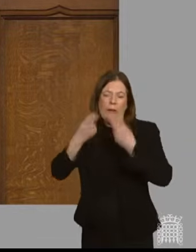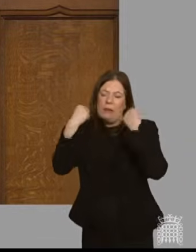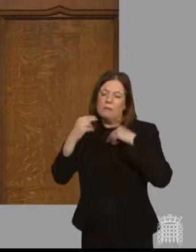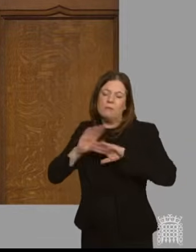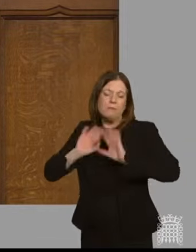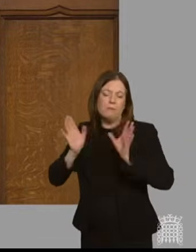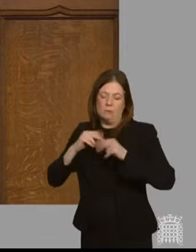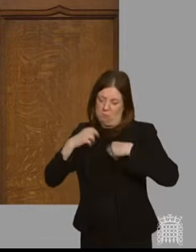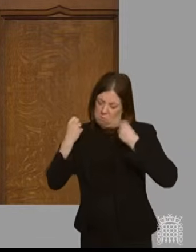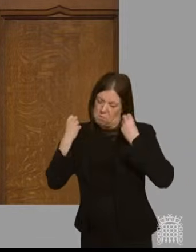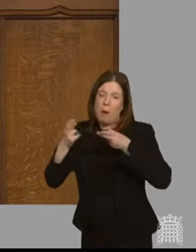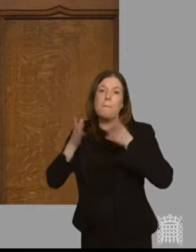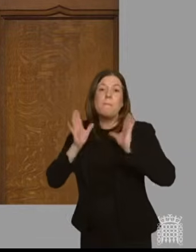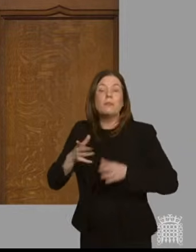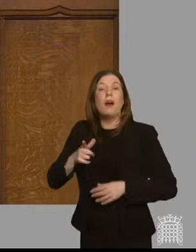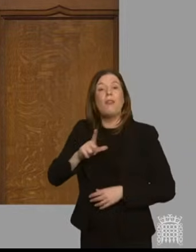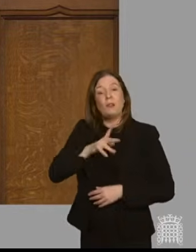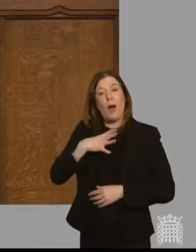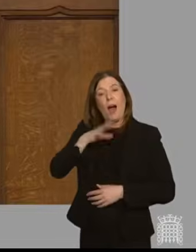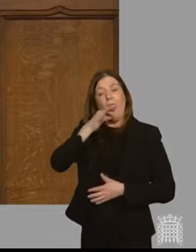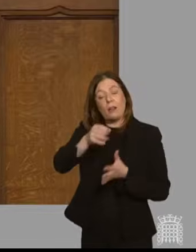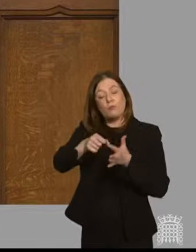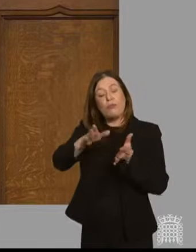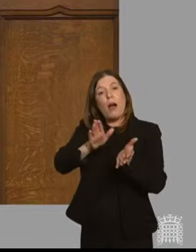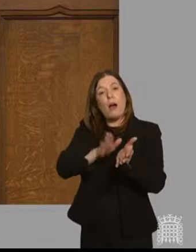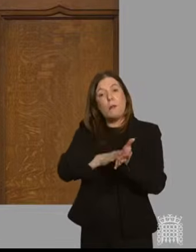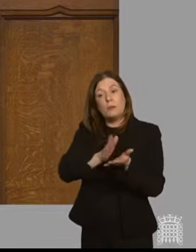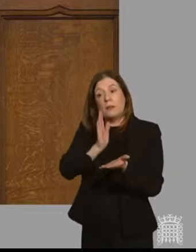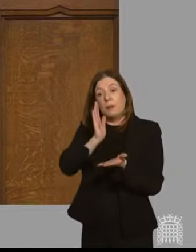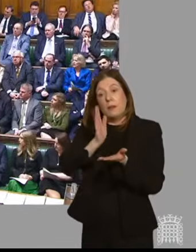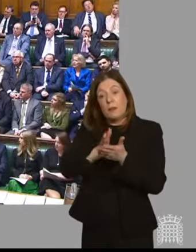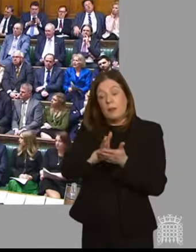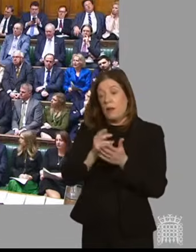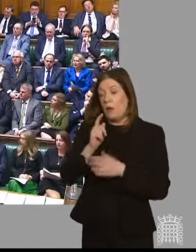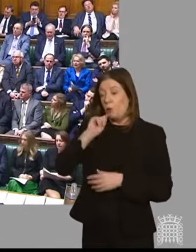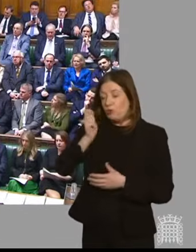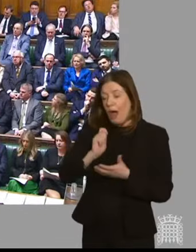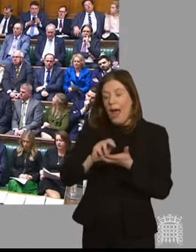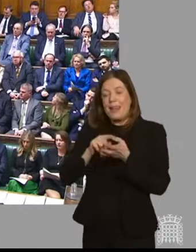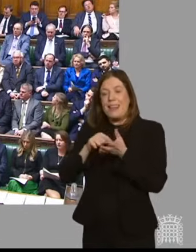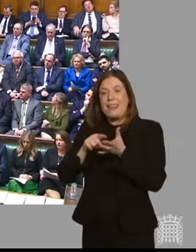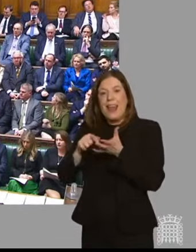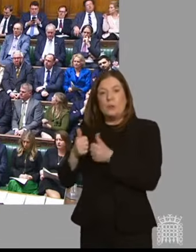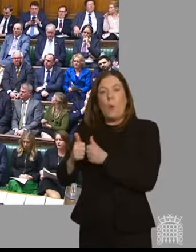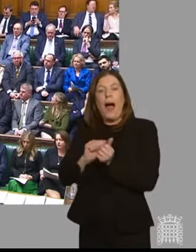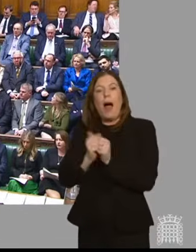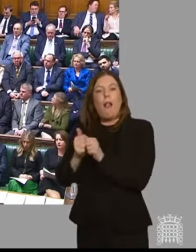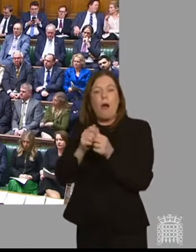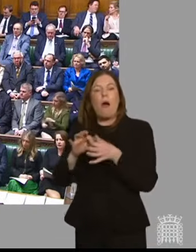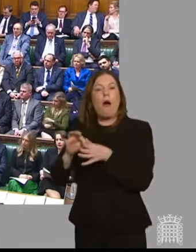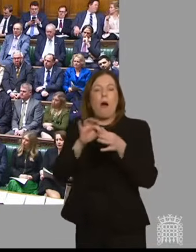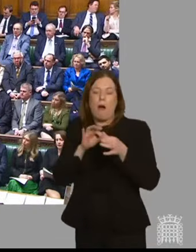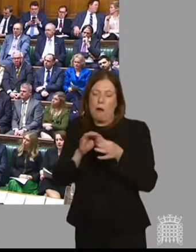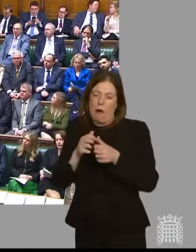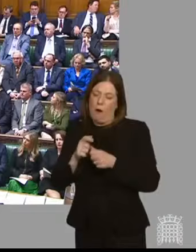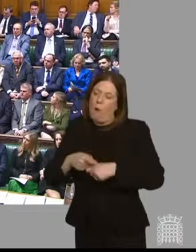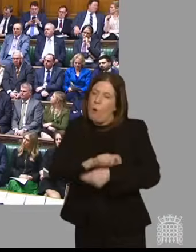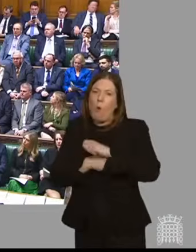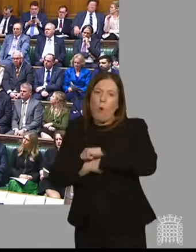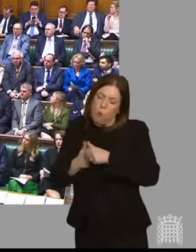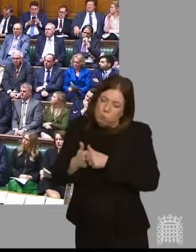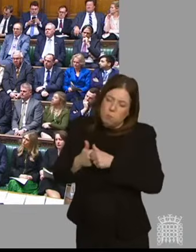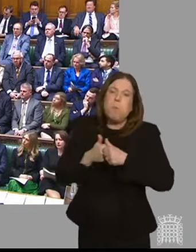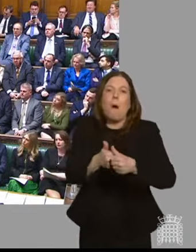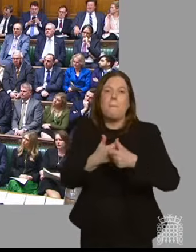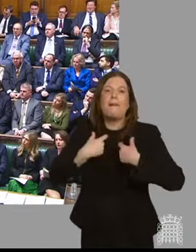and all of our NATO allies will continue to be unwavering? Prime Minister. Well, can I join my honourable friend in